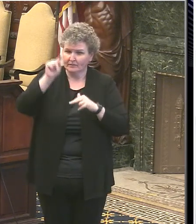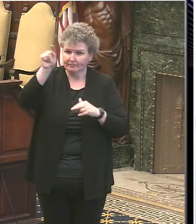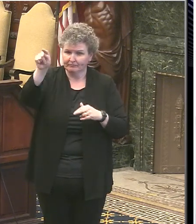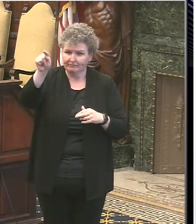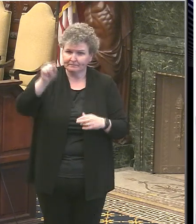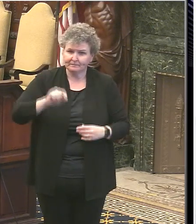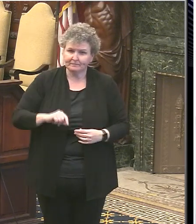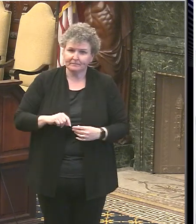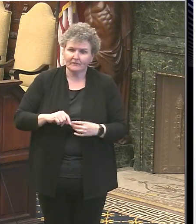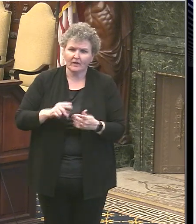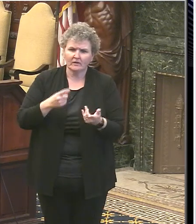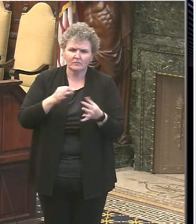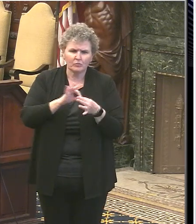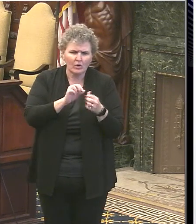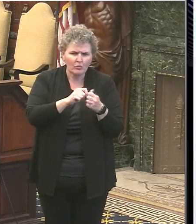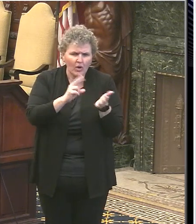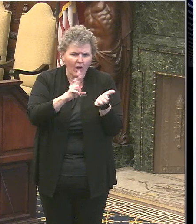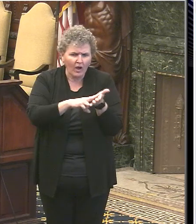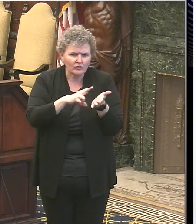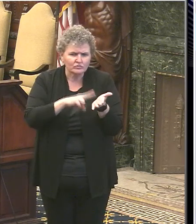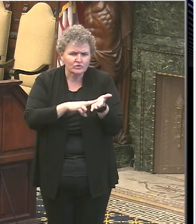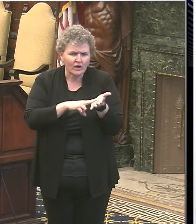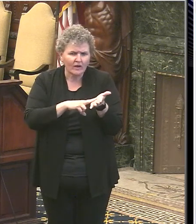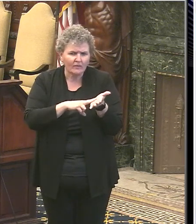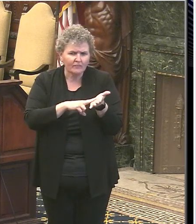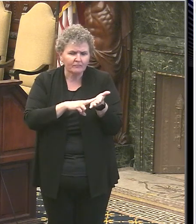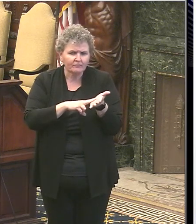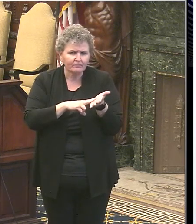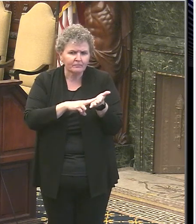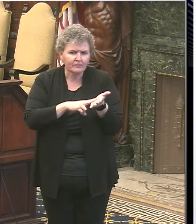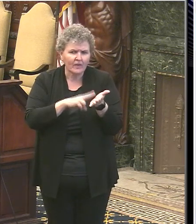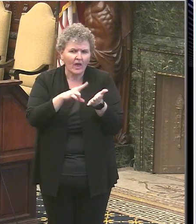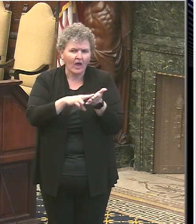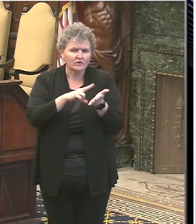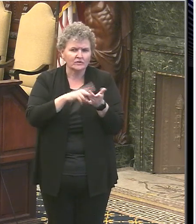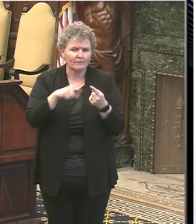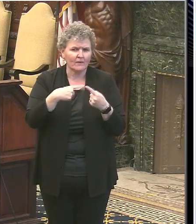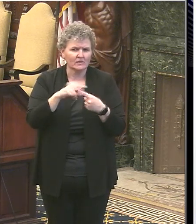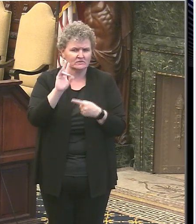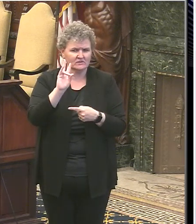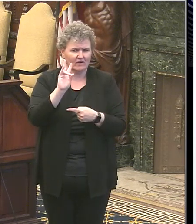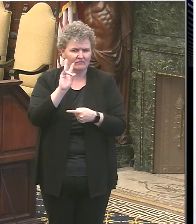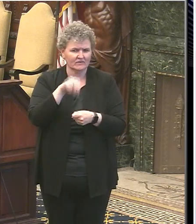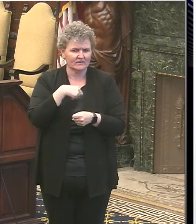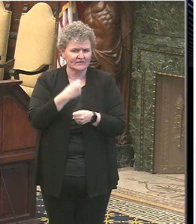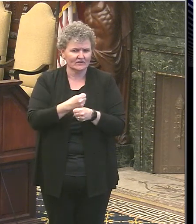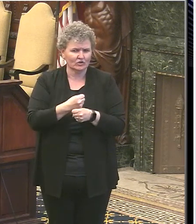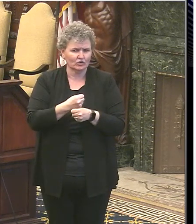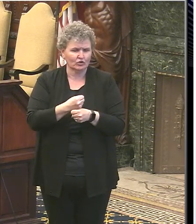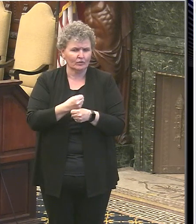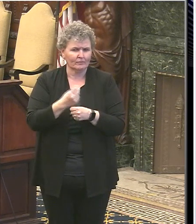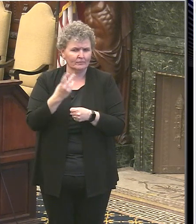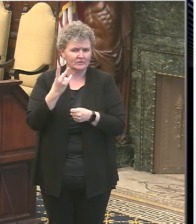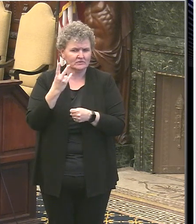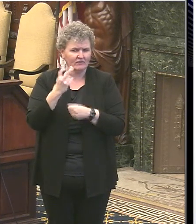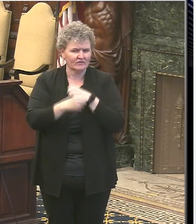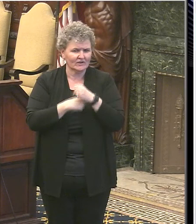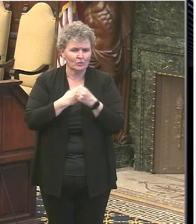response to that? I believe that the contract was about 7 years worth of wait.